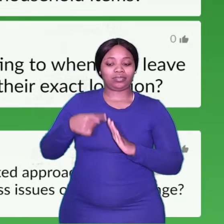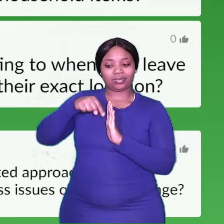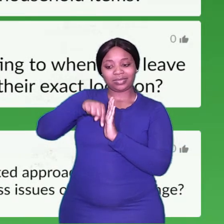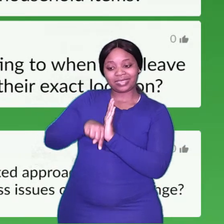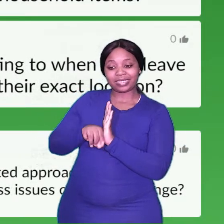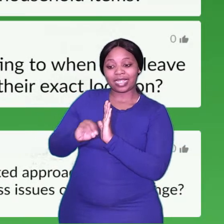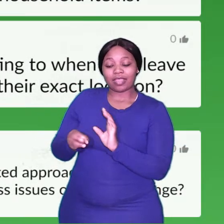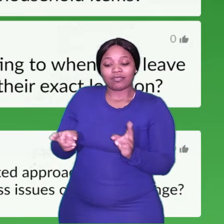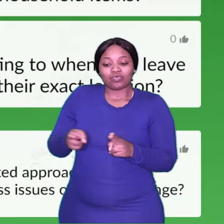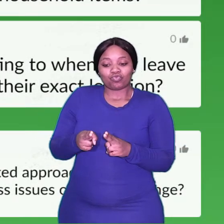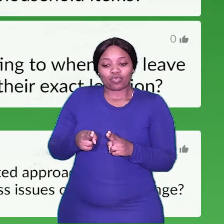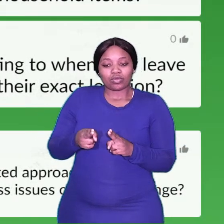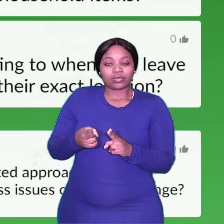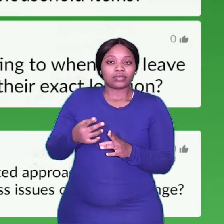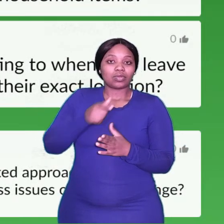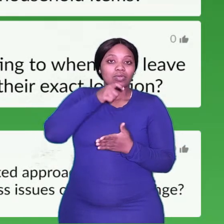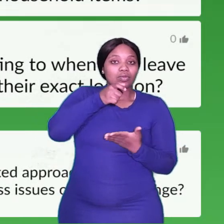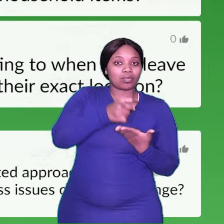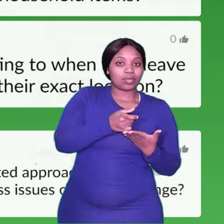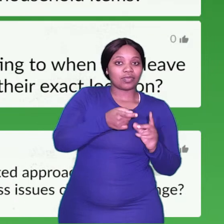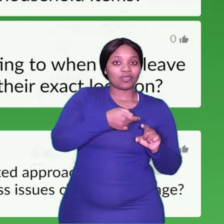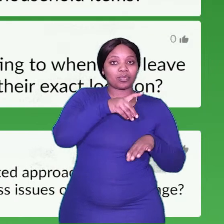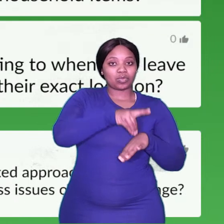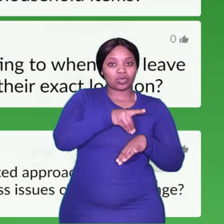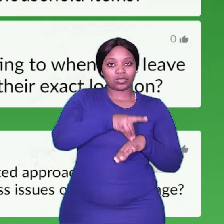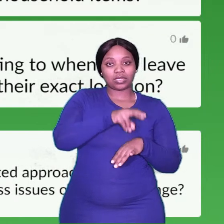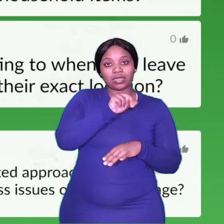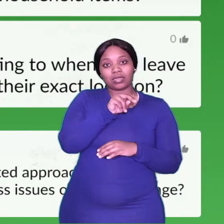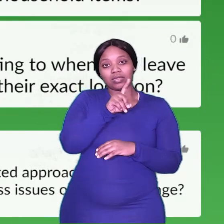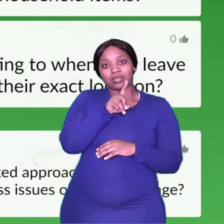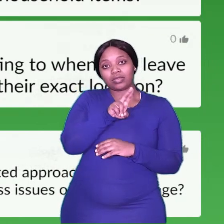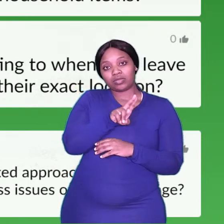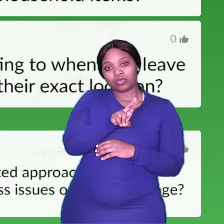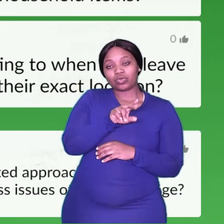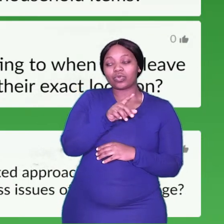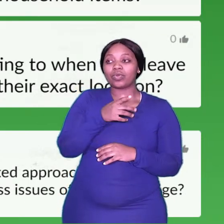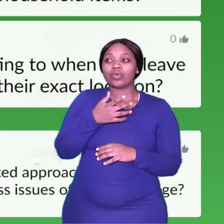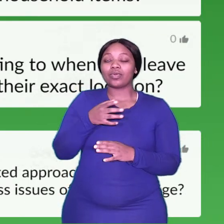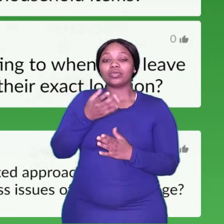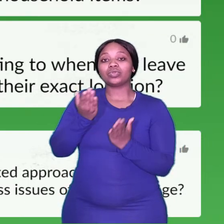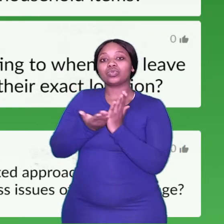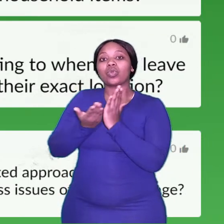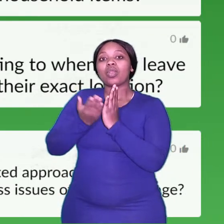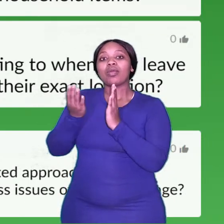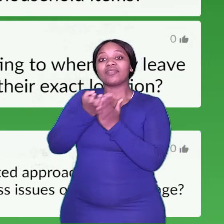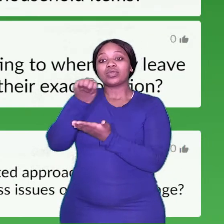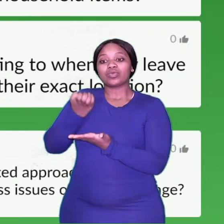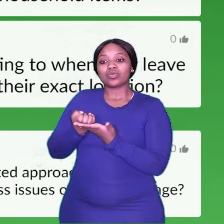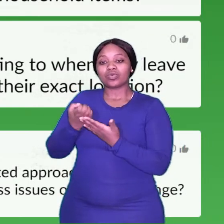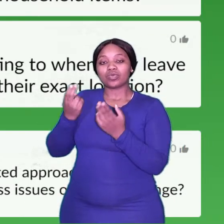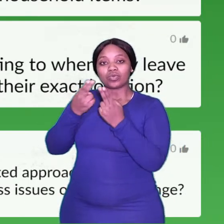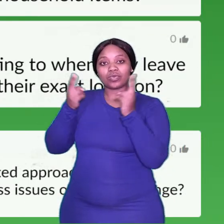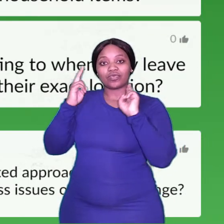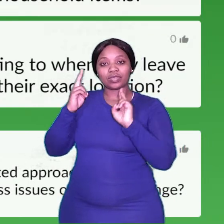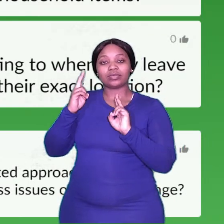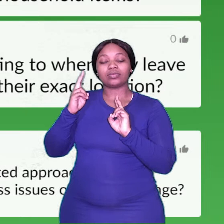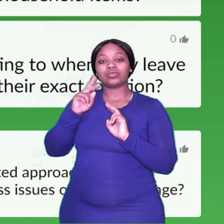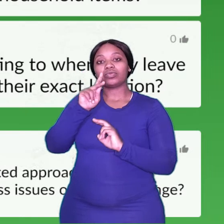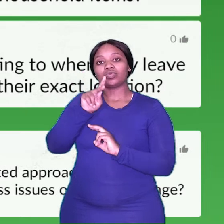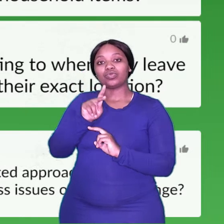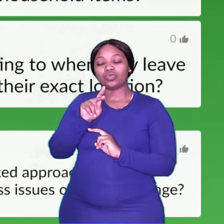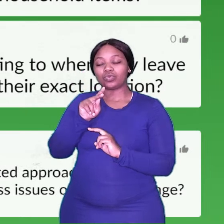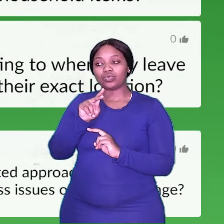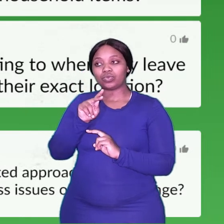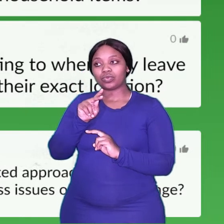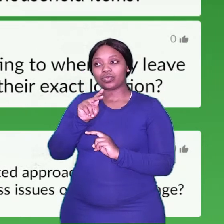from Dr. Ndu Biasi, who's a senior lecturer at the School of Economics at the University of Johannesburg. And in the interests of